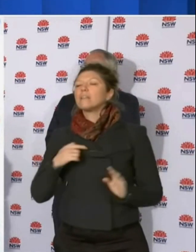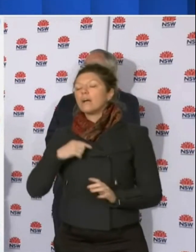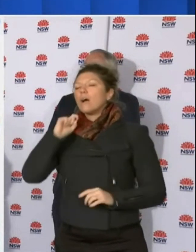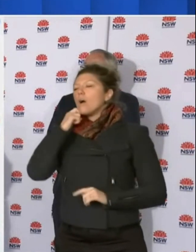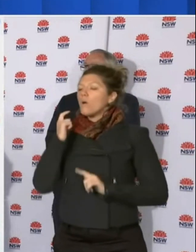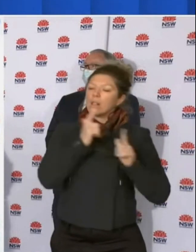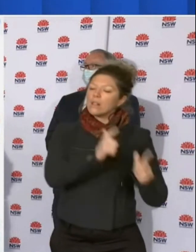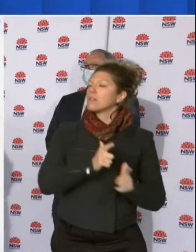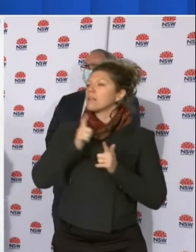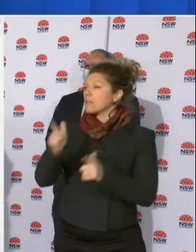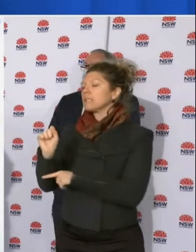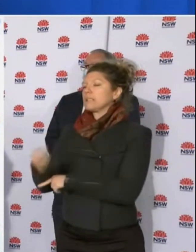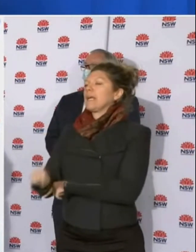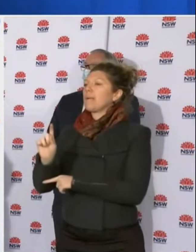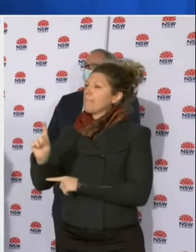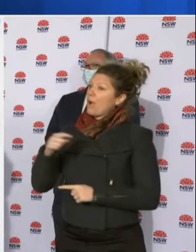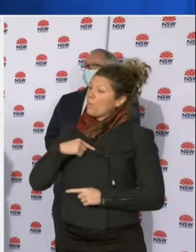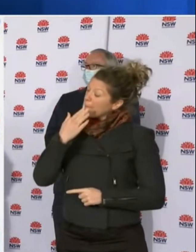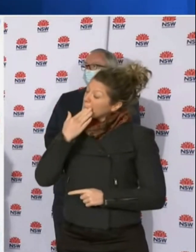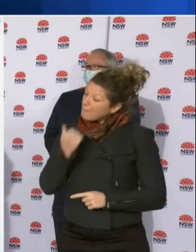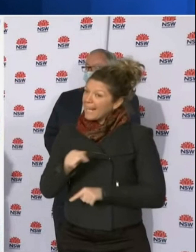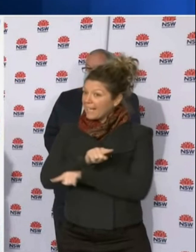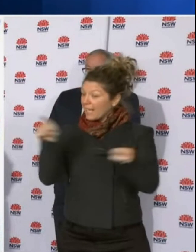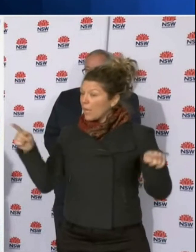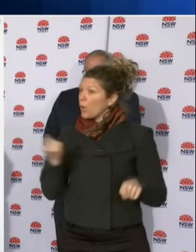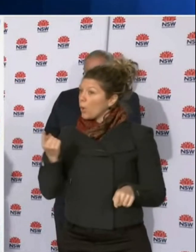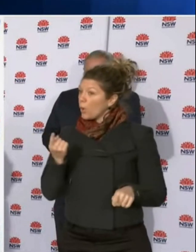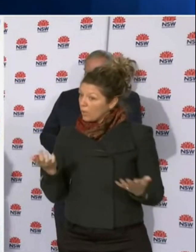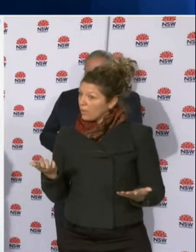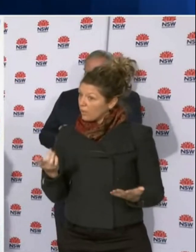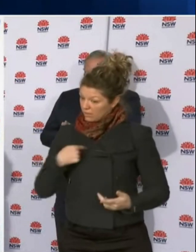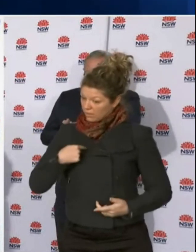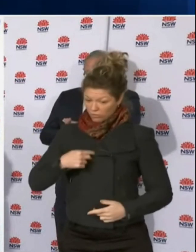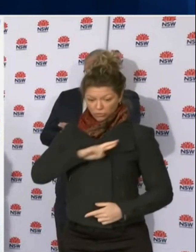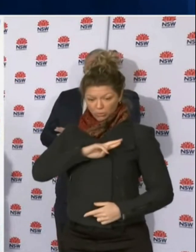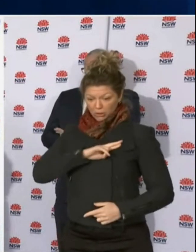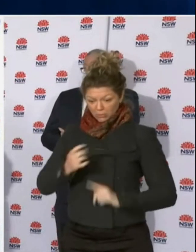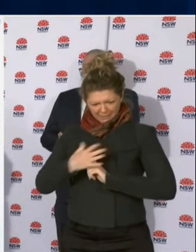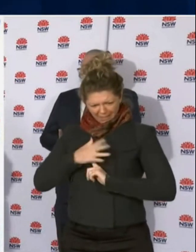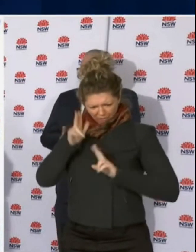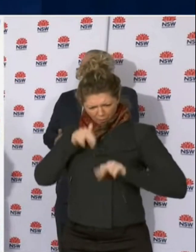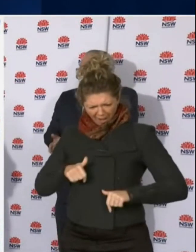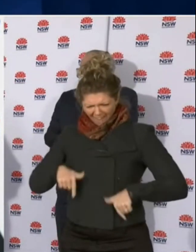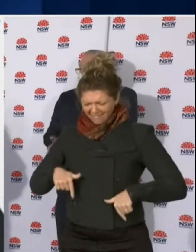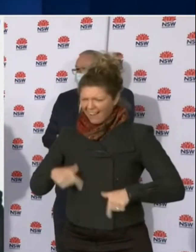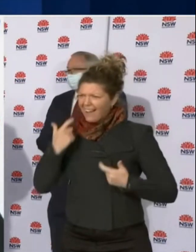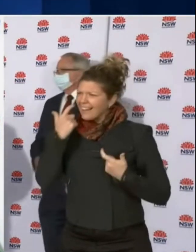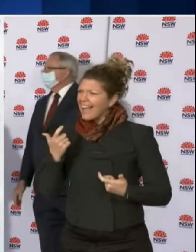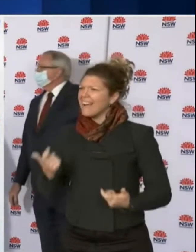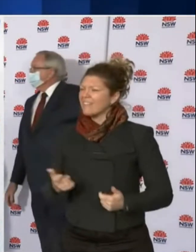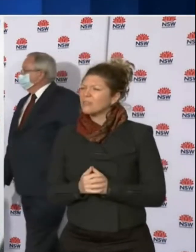as well. But we really reach out to people and ask them to take on their responsibility in what is a very challenging time.